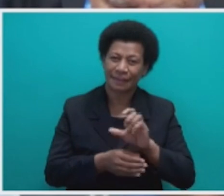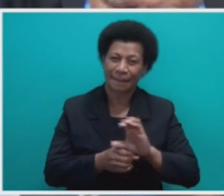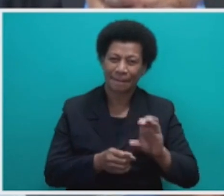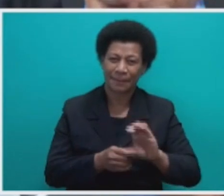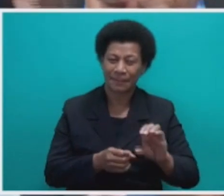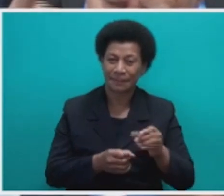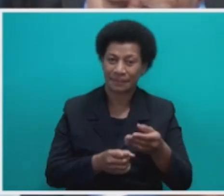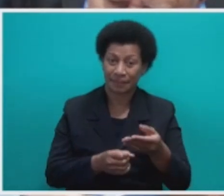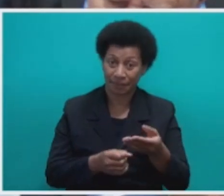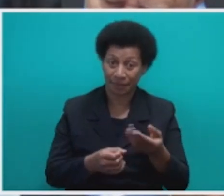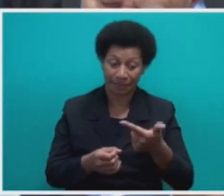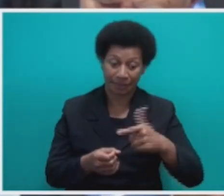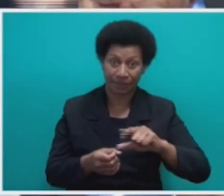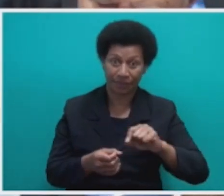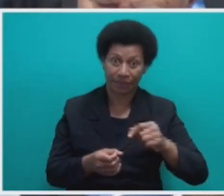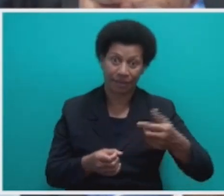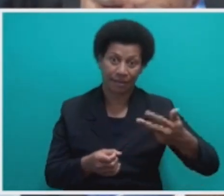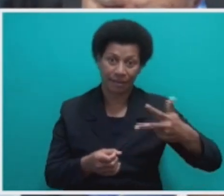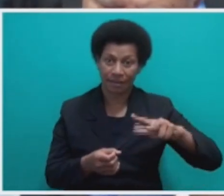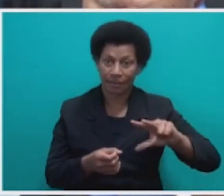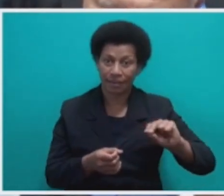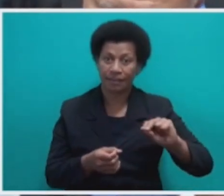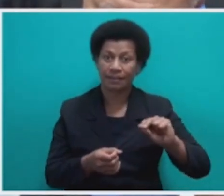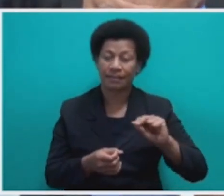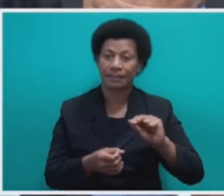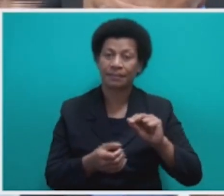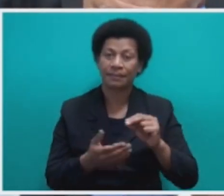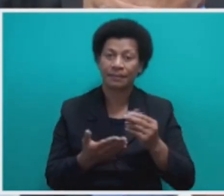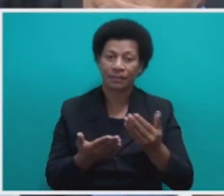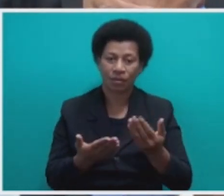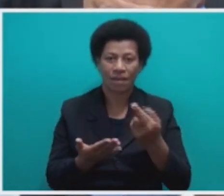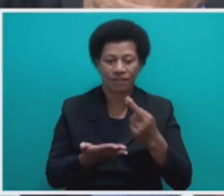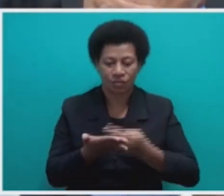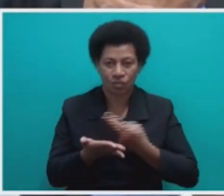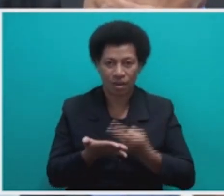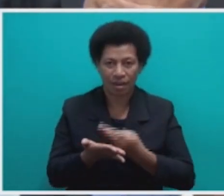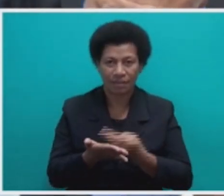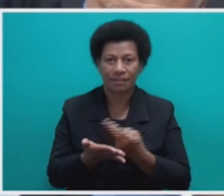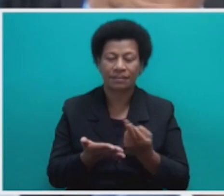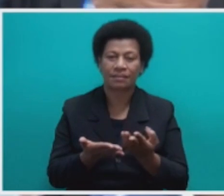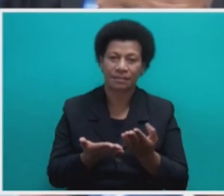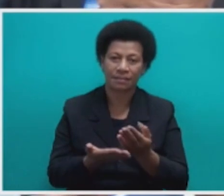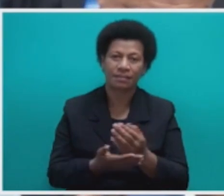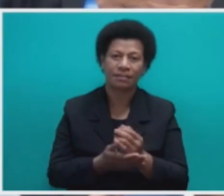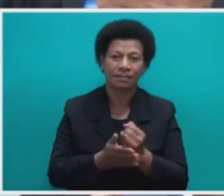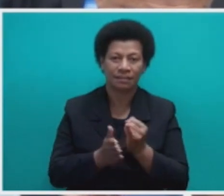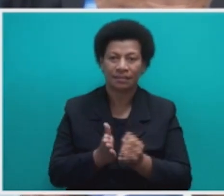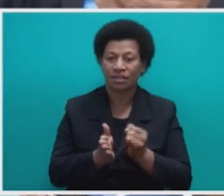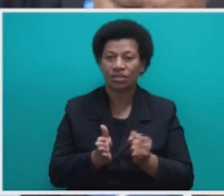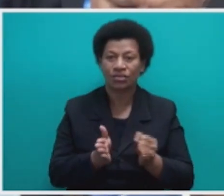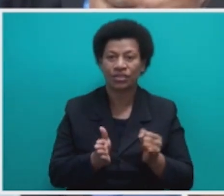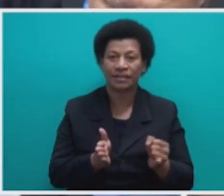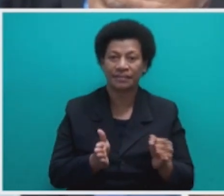80s, we started by that. We had huge protection for rice industry. We had protection for manufacturing. Some of it